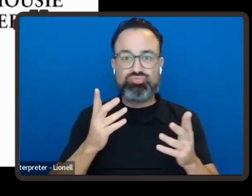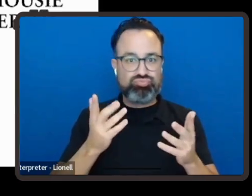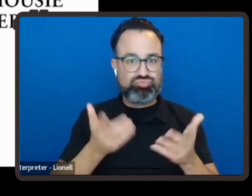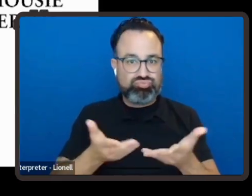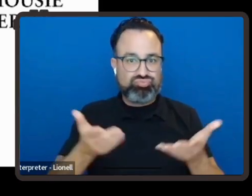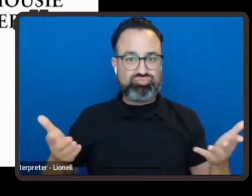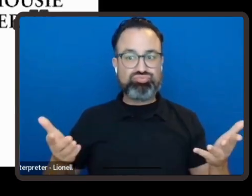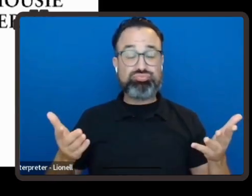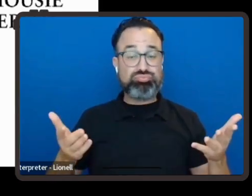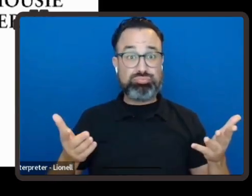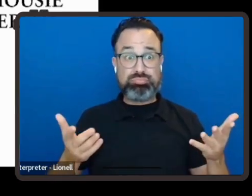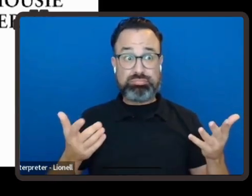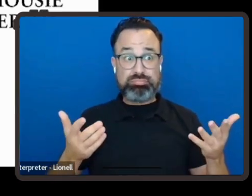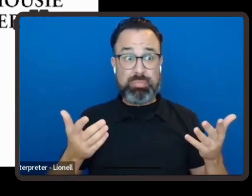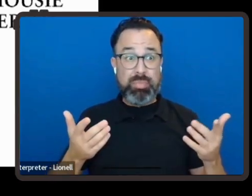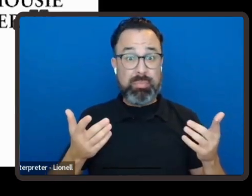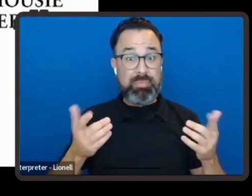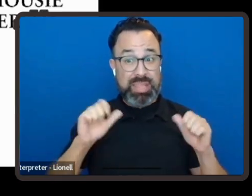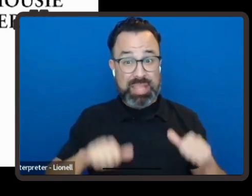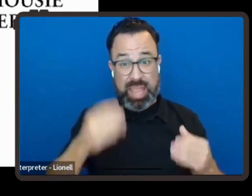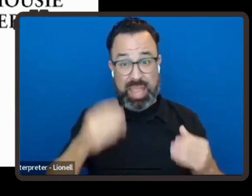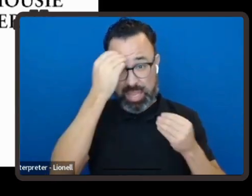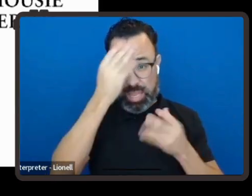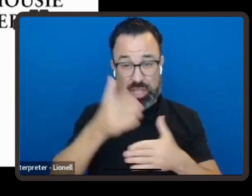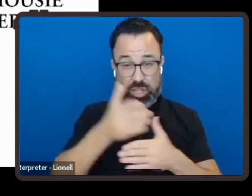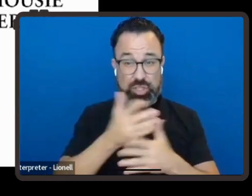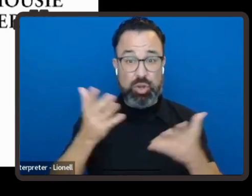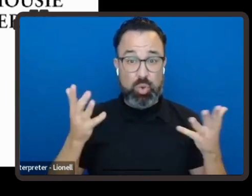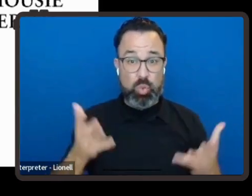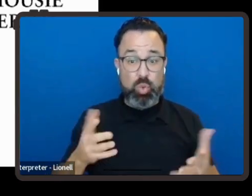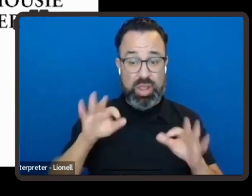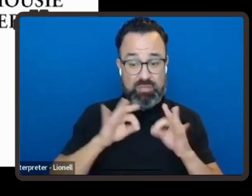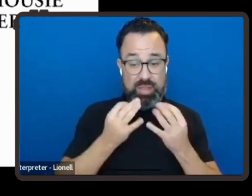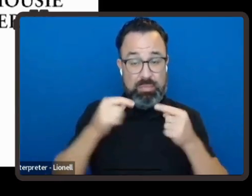in Germany or Europe have experienced.